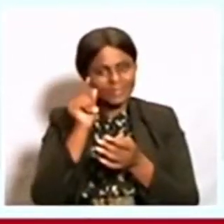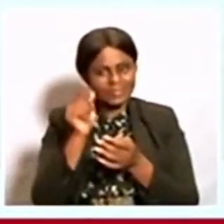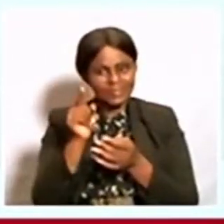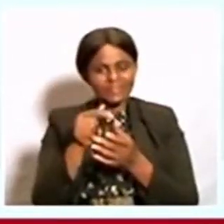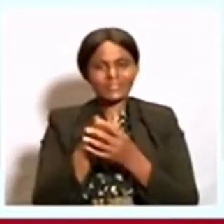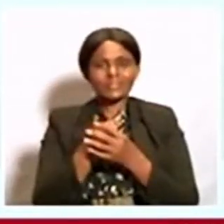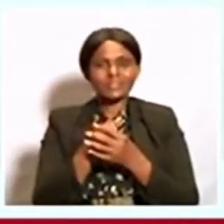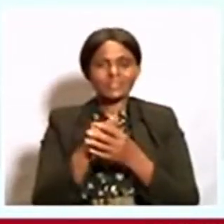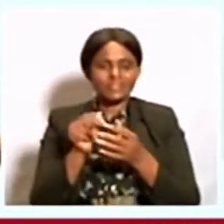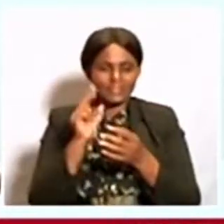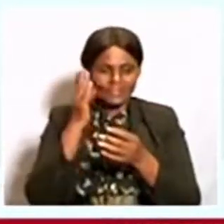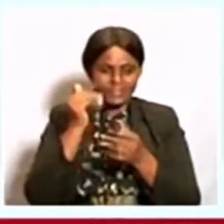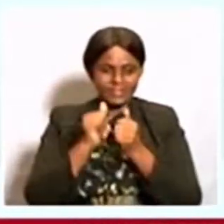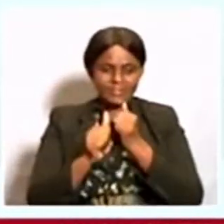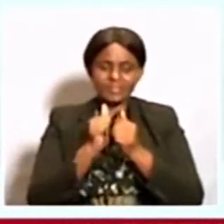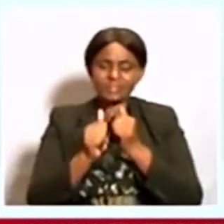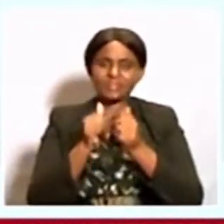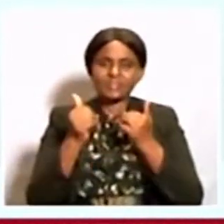better, because